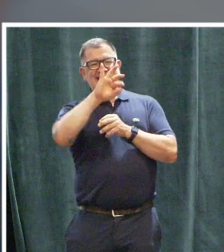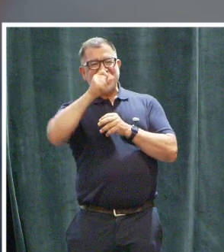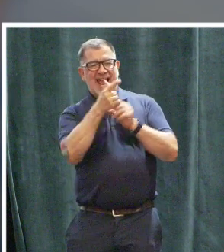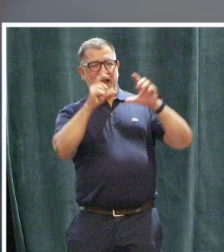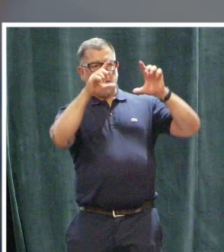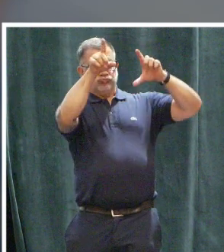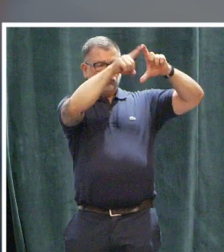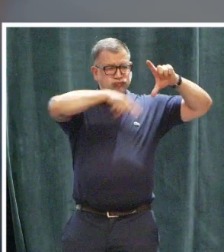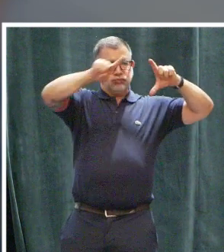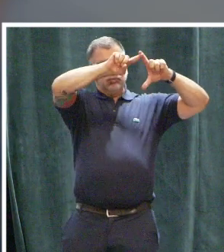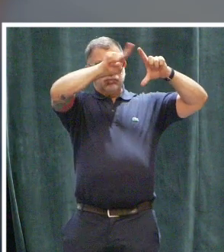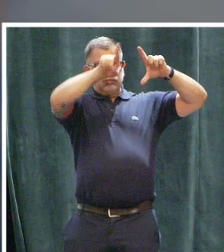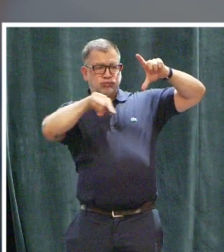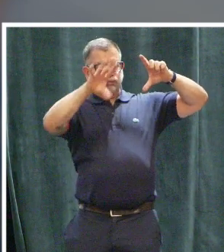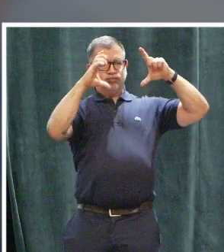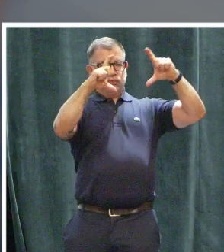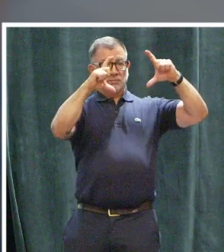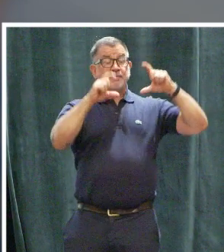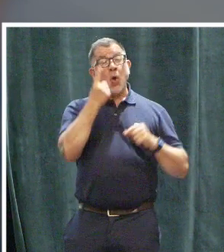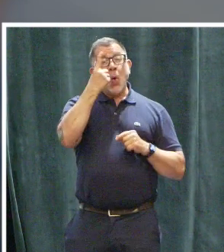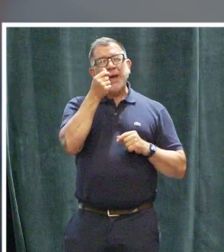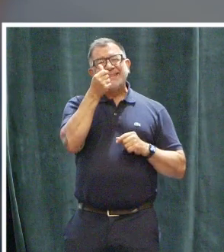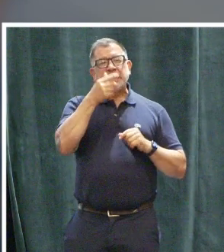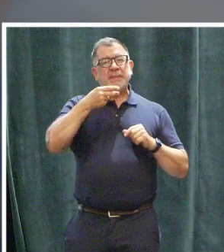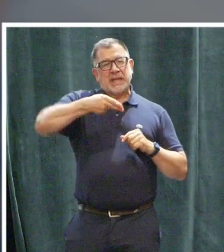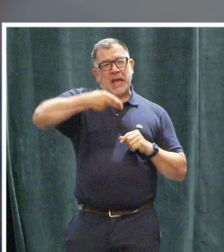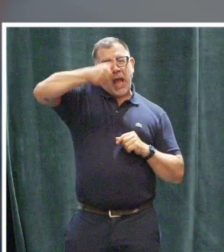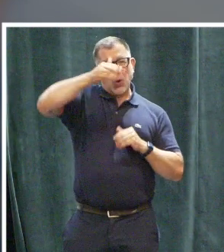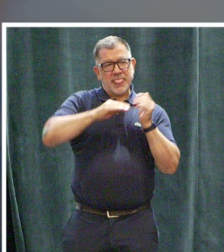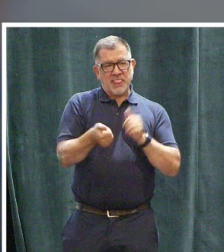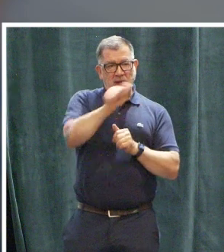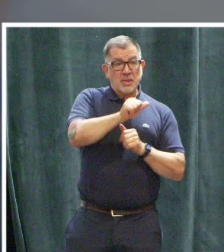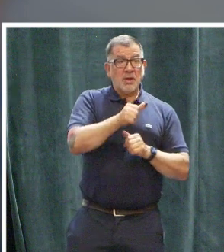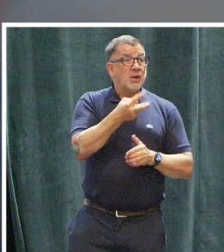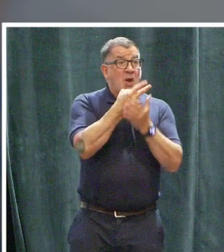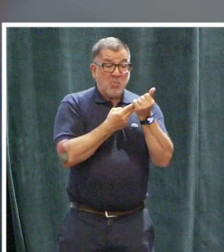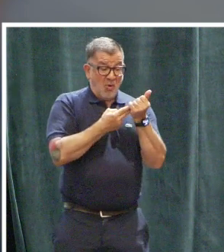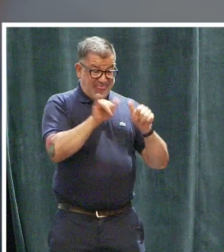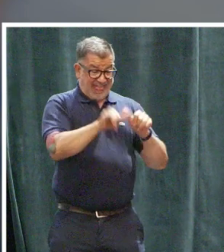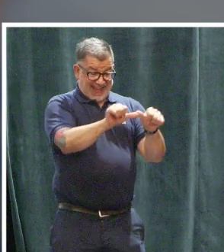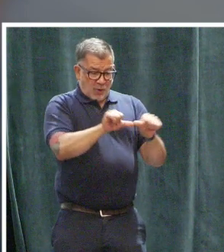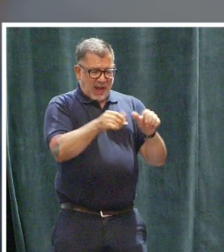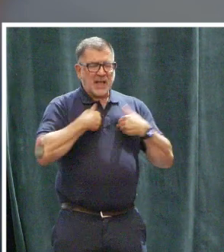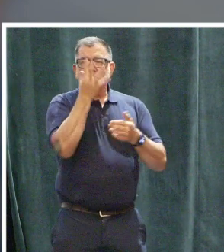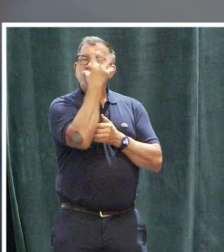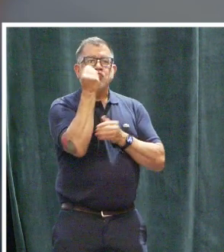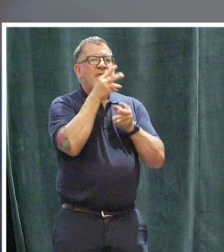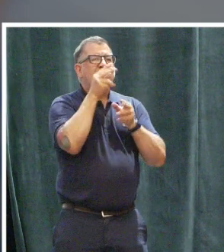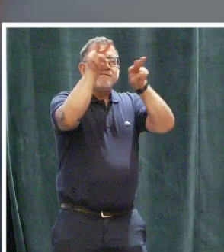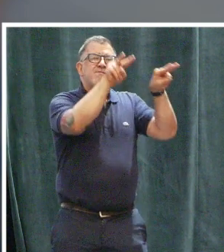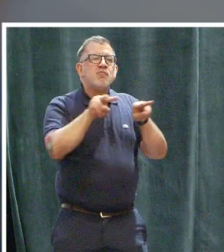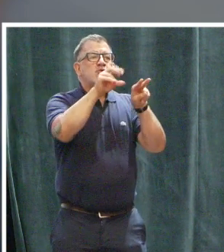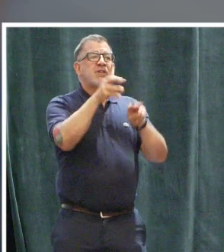semicircular benches. One is slightly higher than the other. Both of them have very nice views to the water. They've been designed so that when you're sitting in